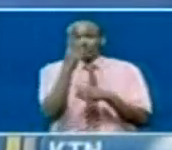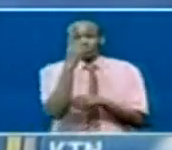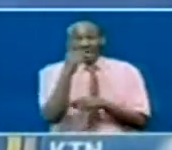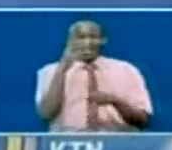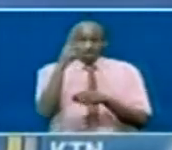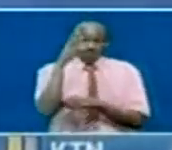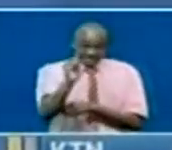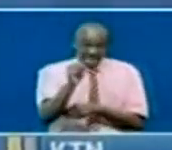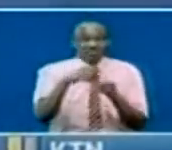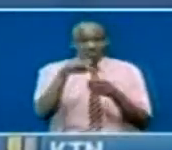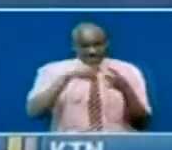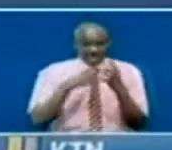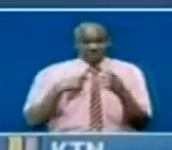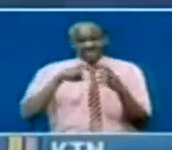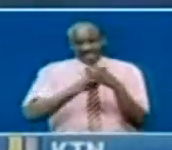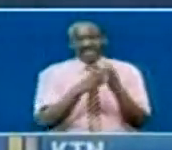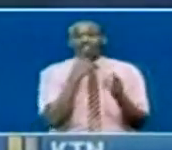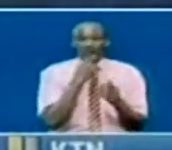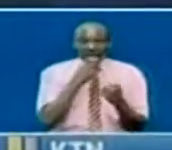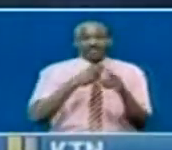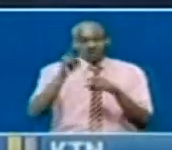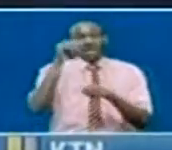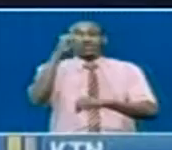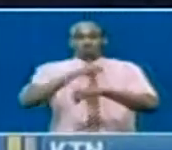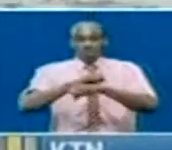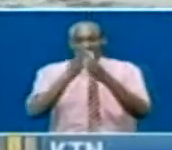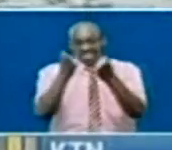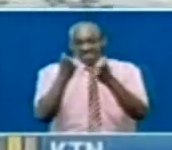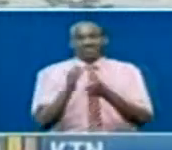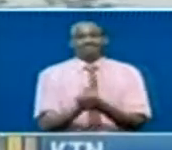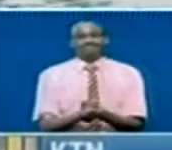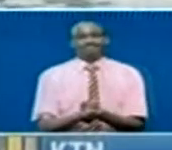race set to start and end at the Mwea Secondary School.